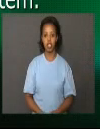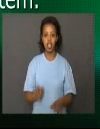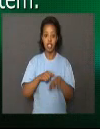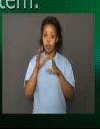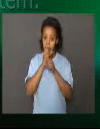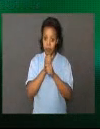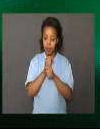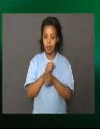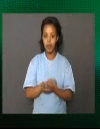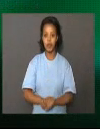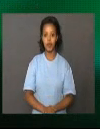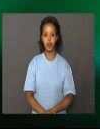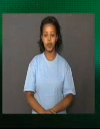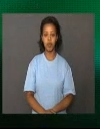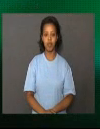Time's up.